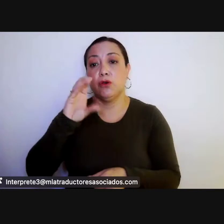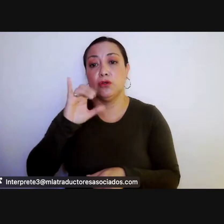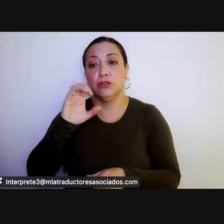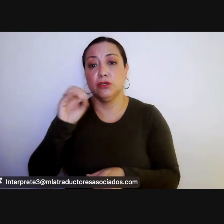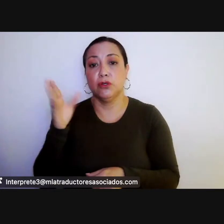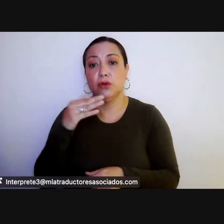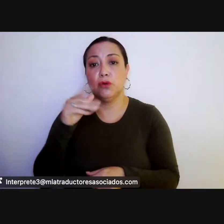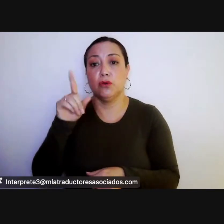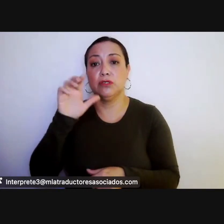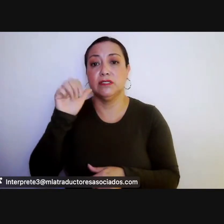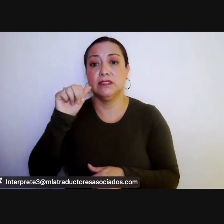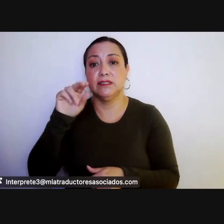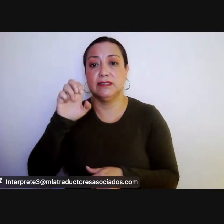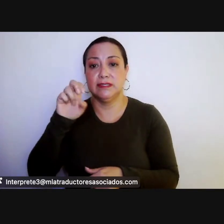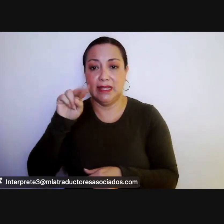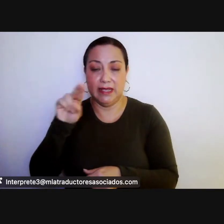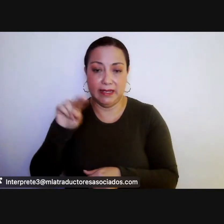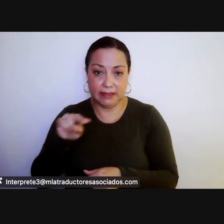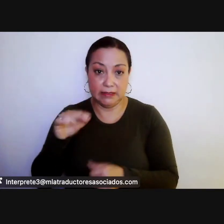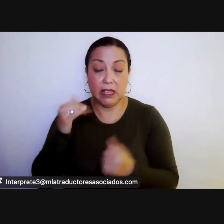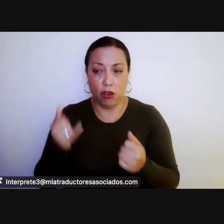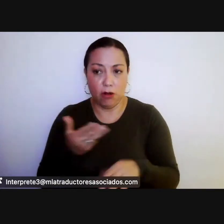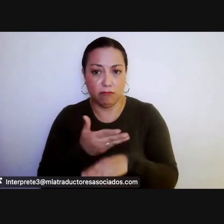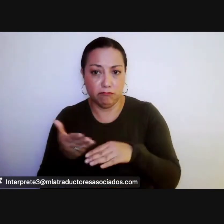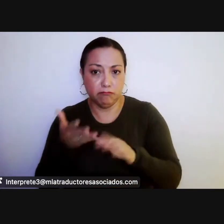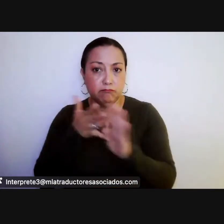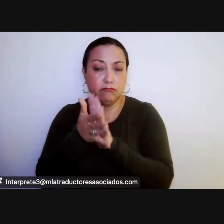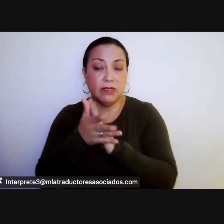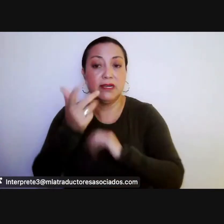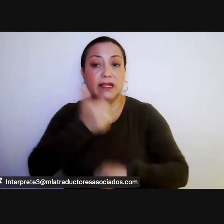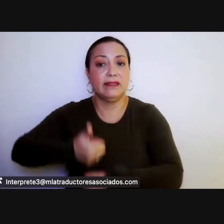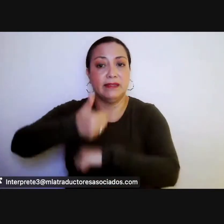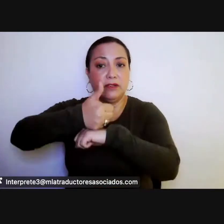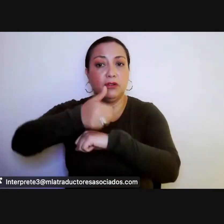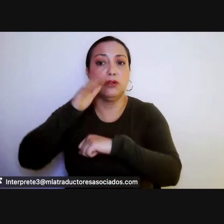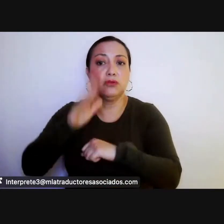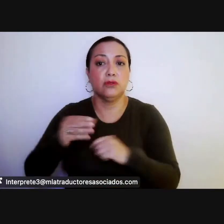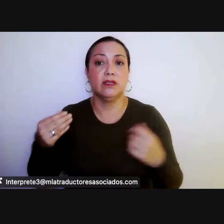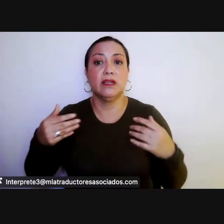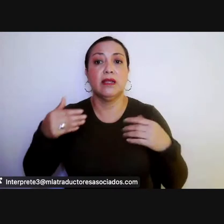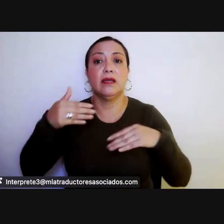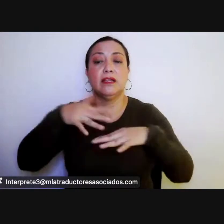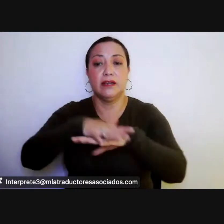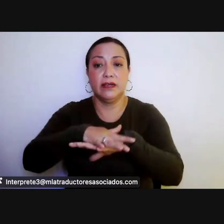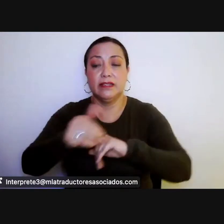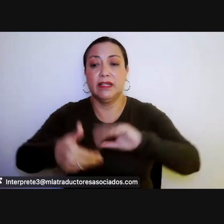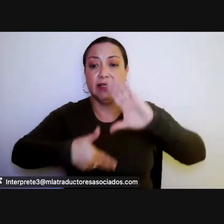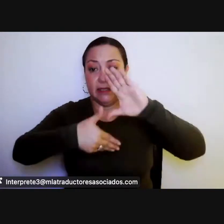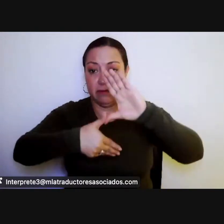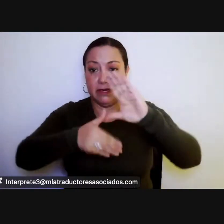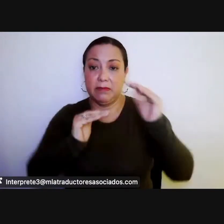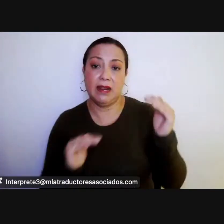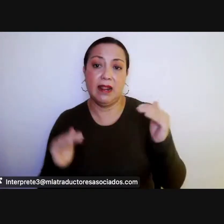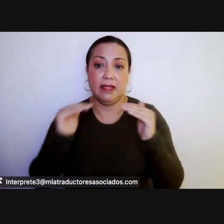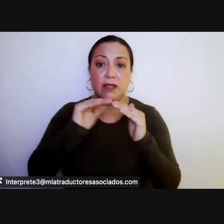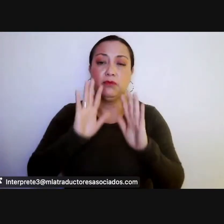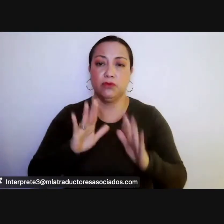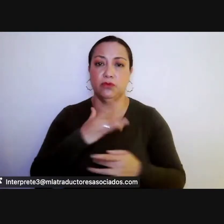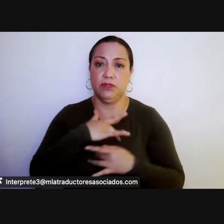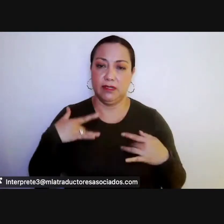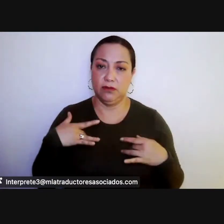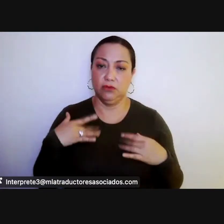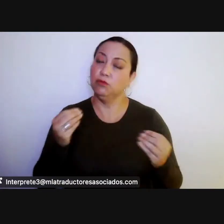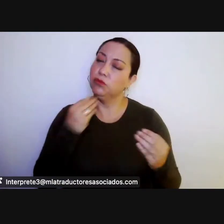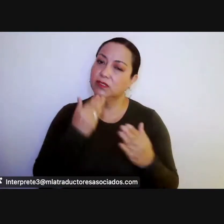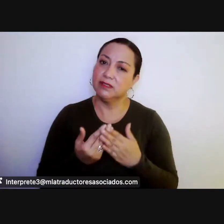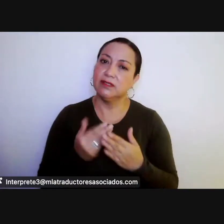who's going to direct us, who's going to take the floor for a minute in the Americas. And I